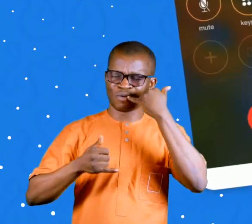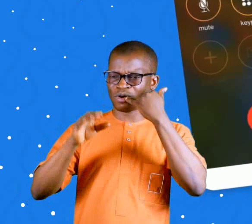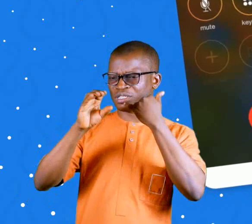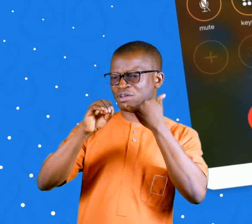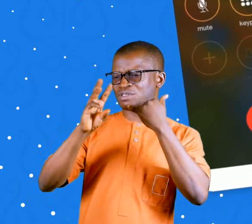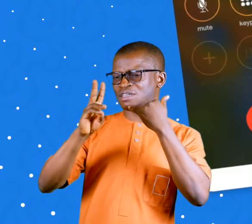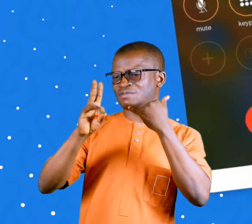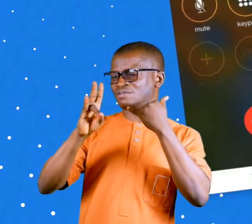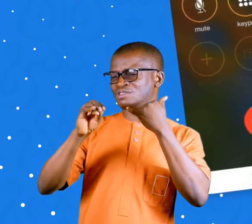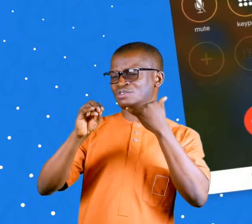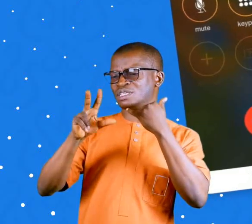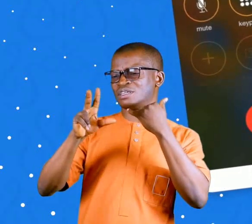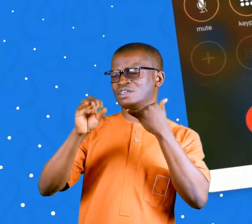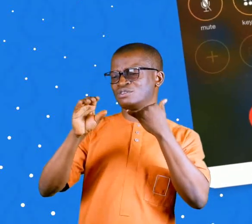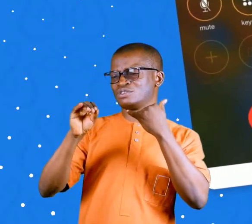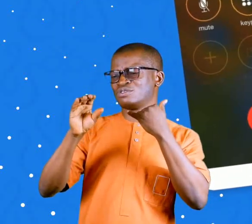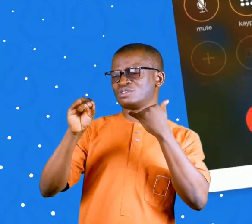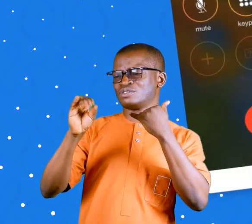hotline 0703